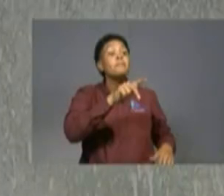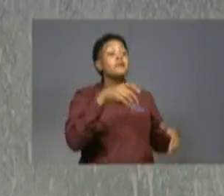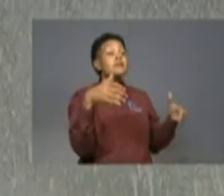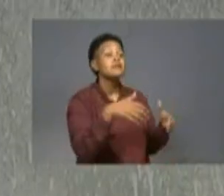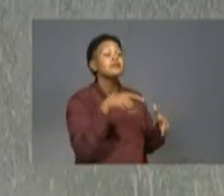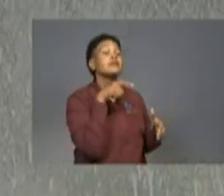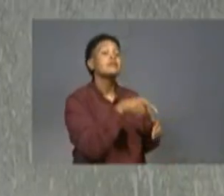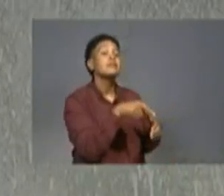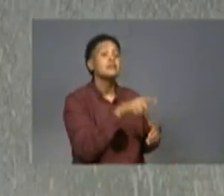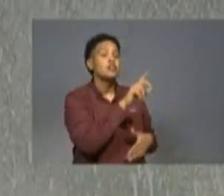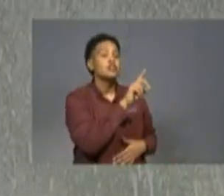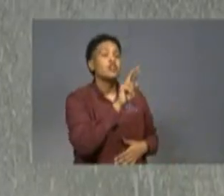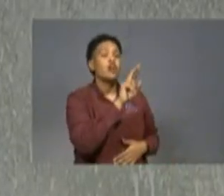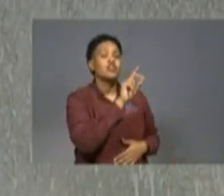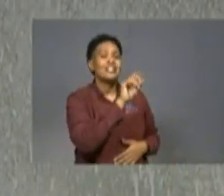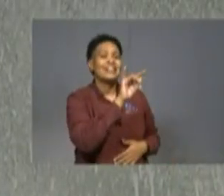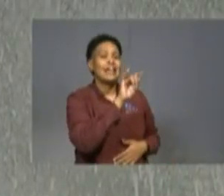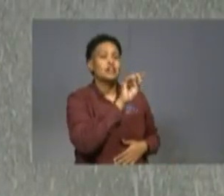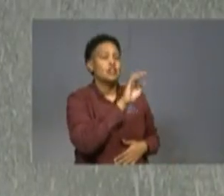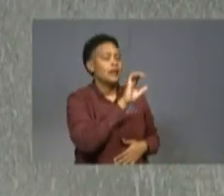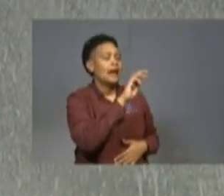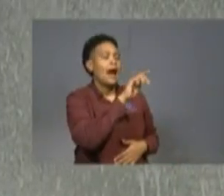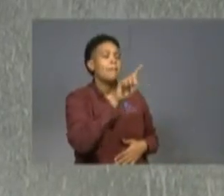Party, Dr. Dayton Campbell,